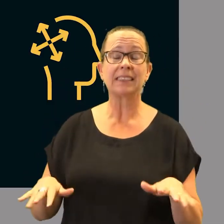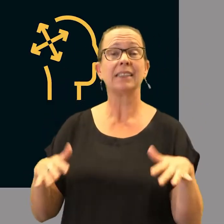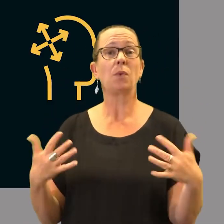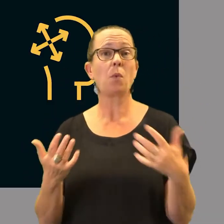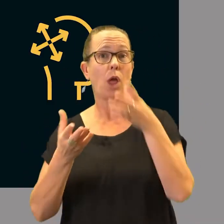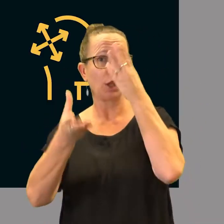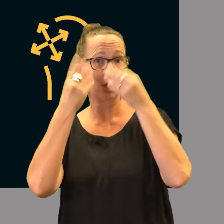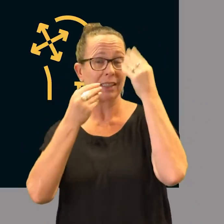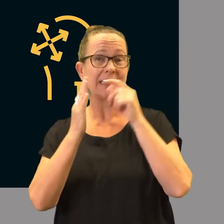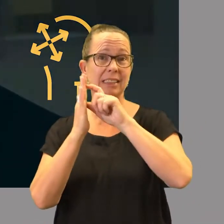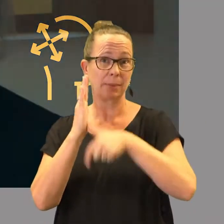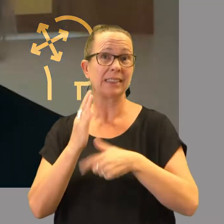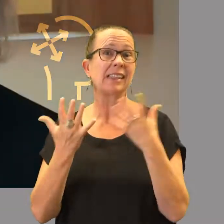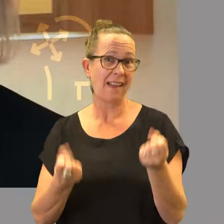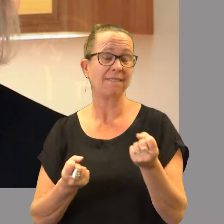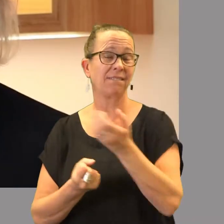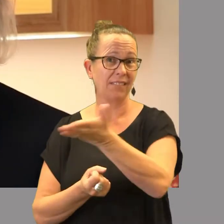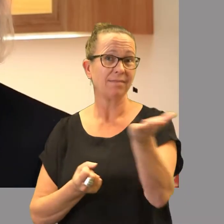impairments.